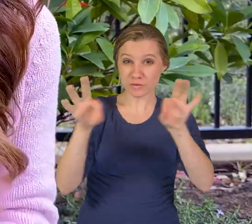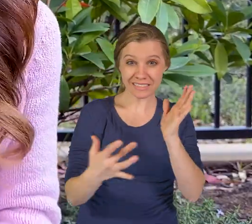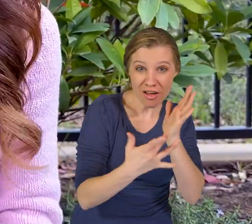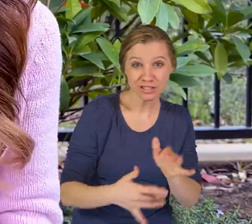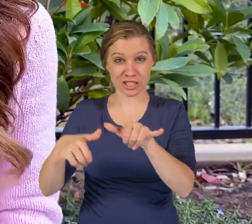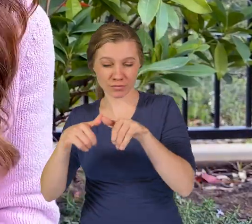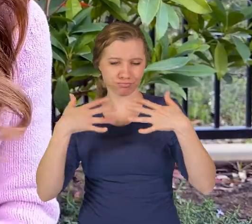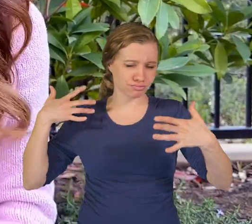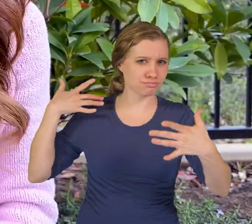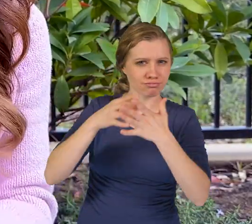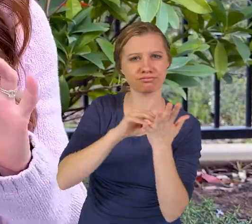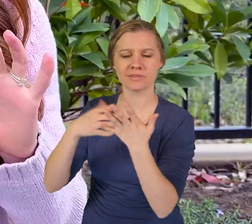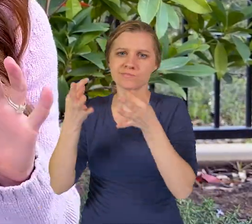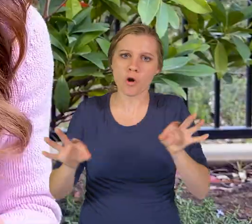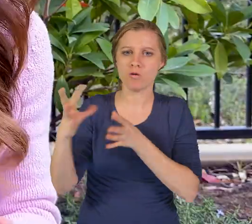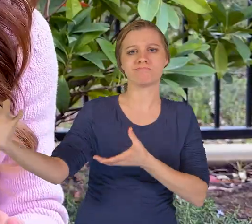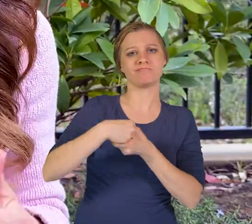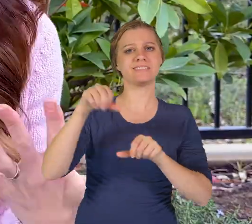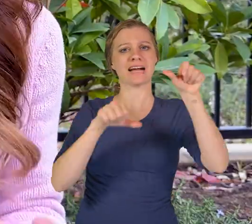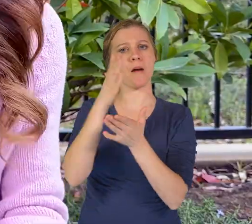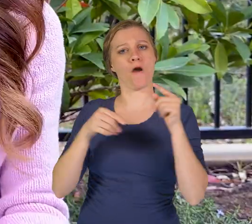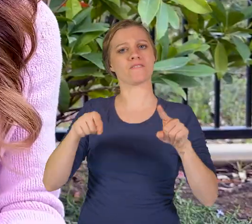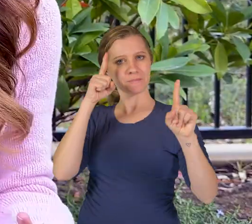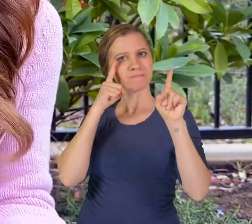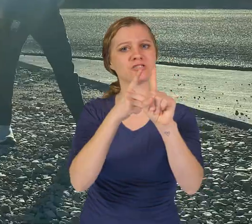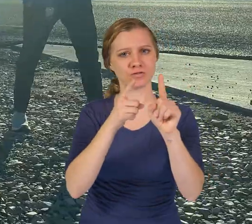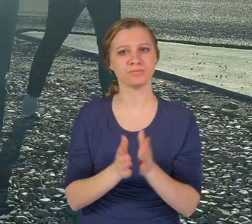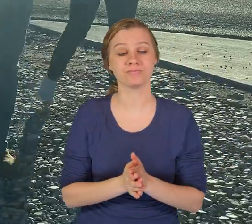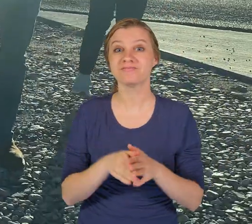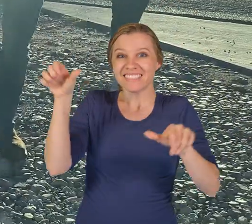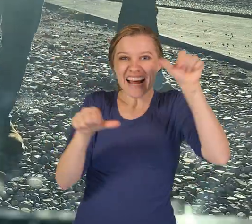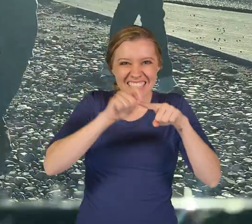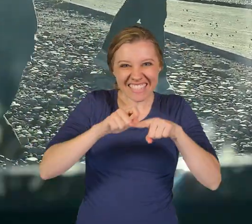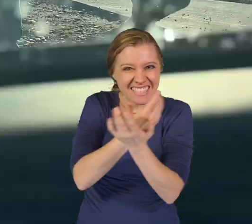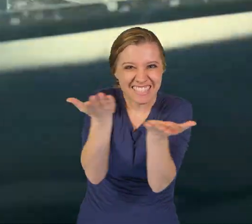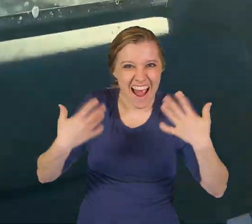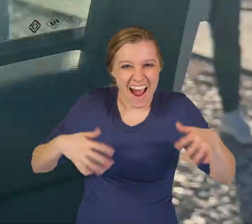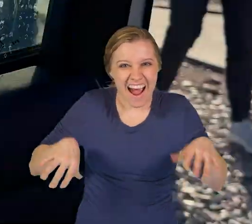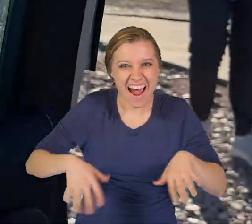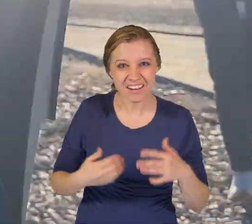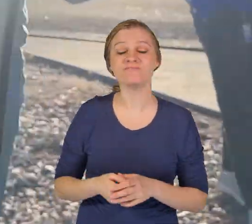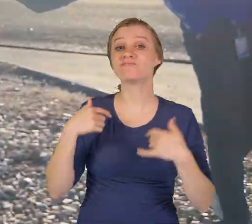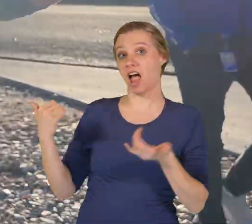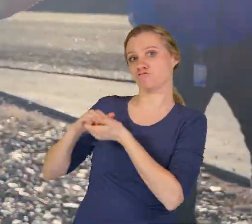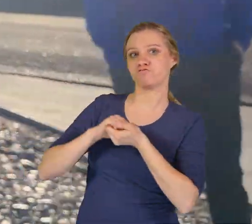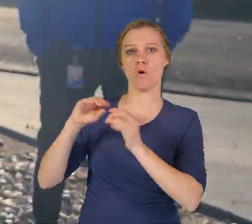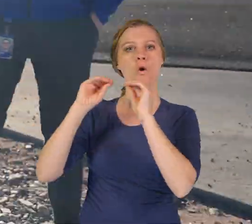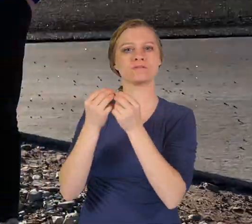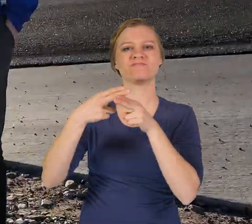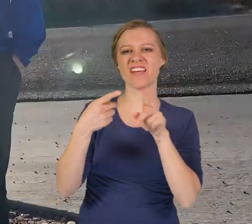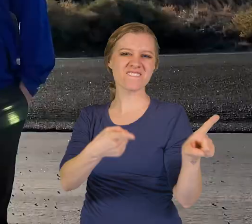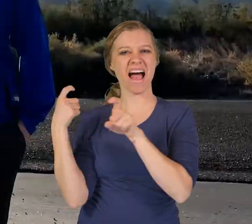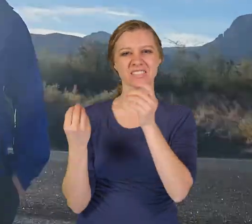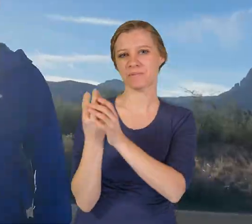4 degrees in technology and engineering, it was really important to me to have science be part of my mission. These are my science seeds! I'm working